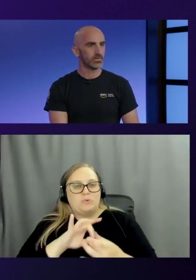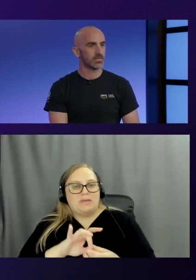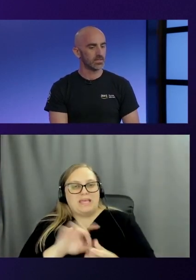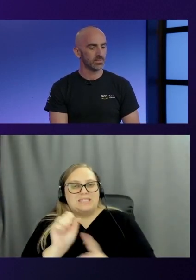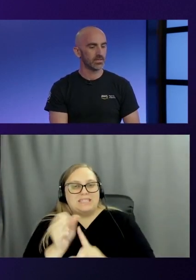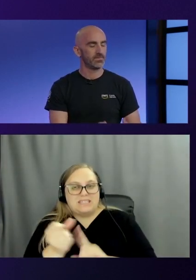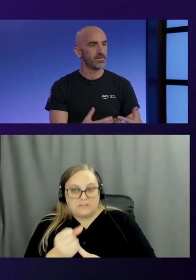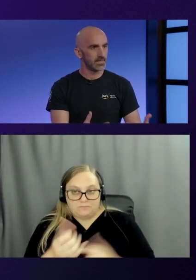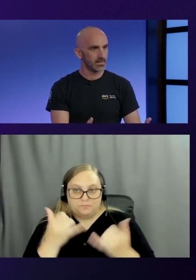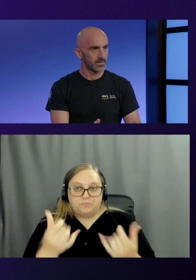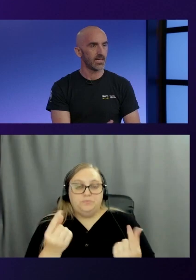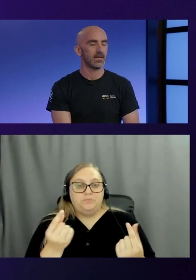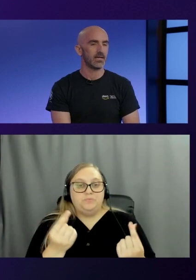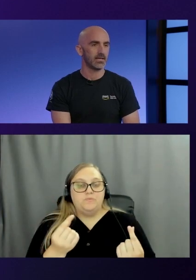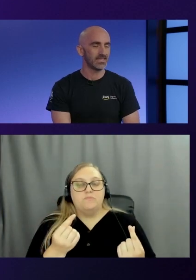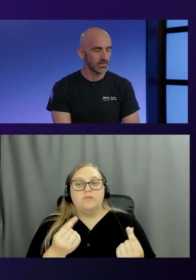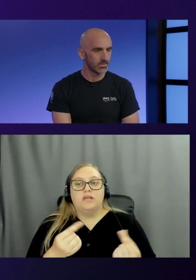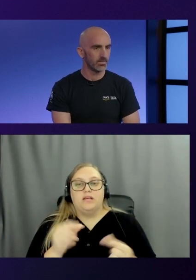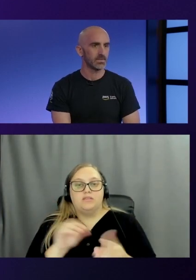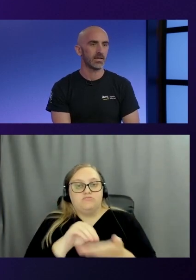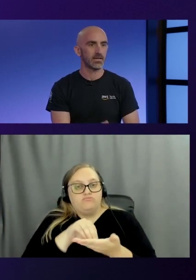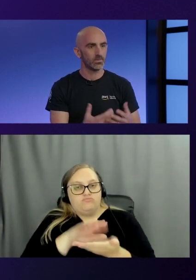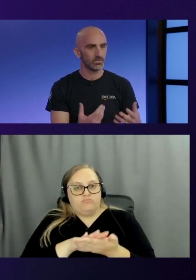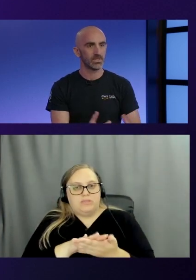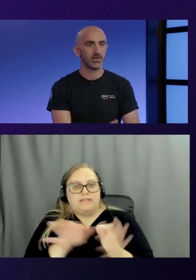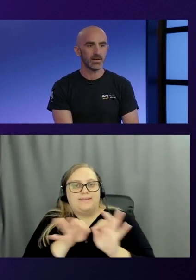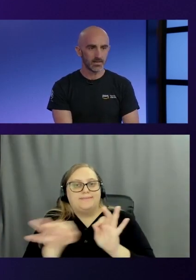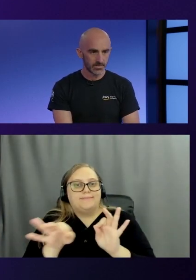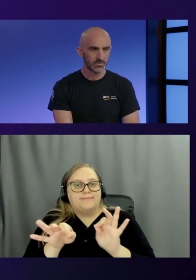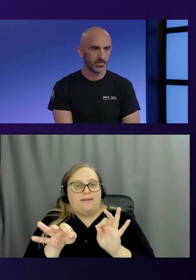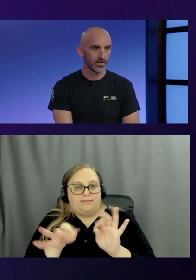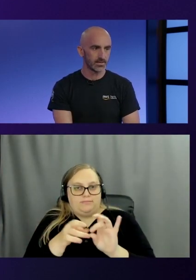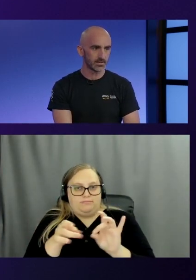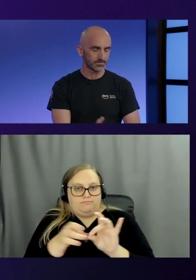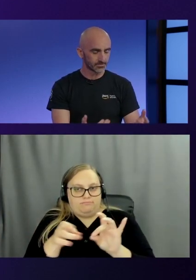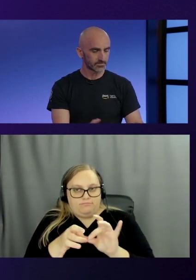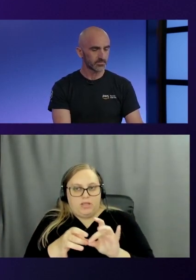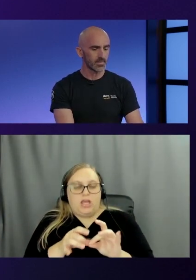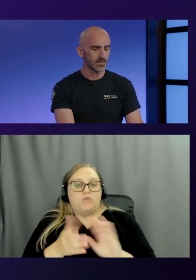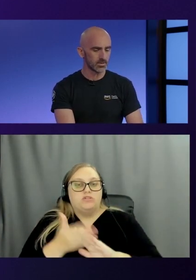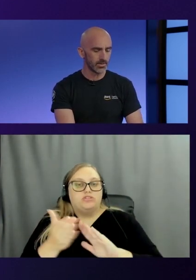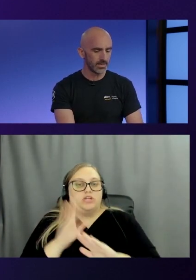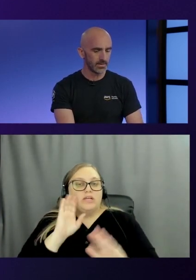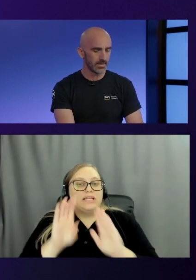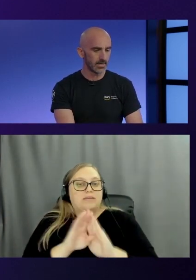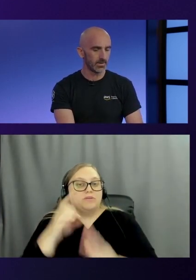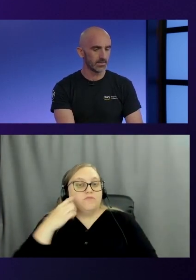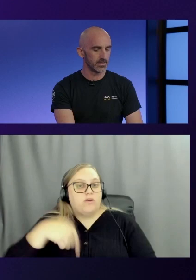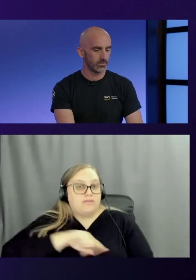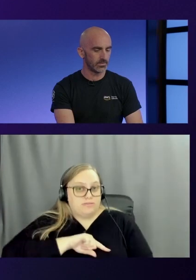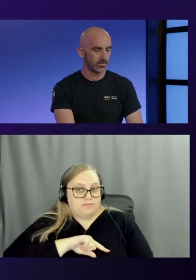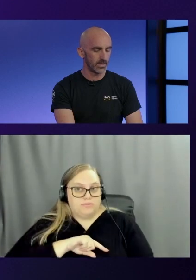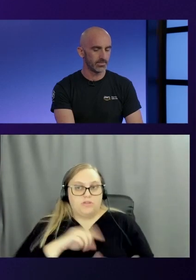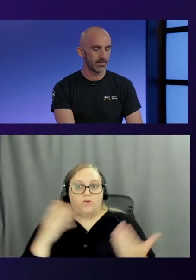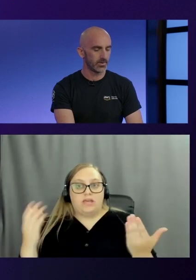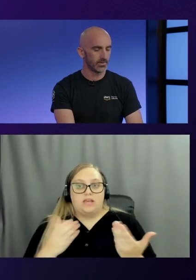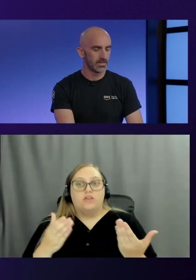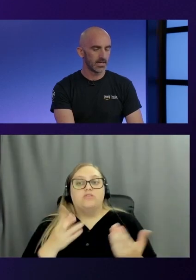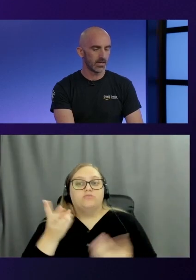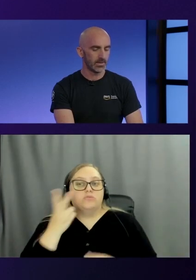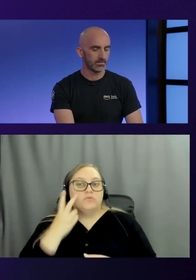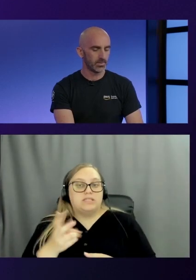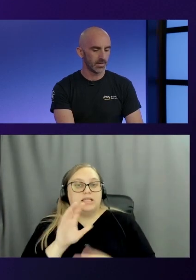need to do is essentially feed in a text prompt and we'll generate an image for us. So here we can see the web